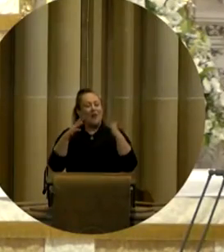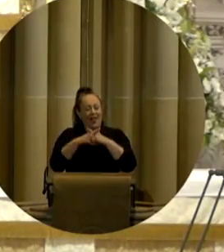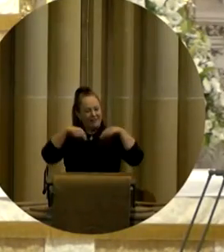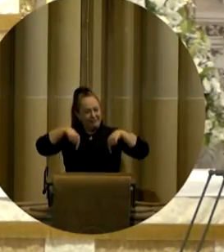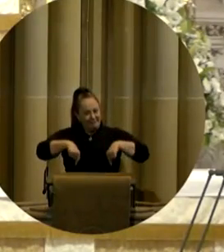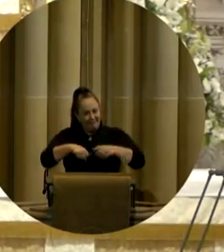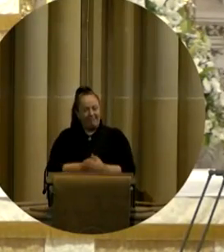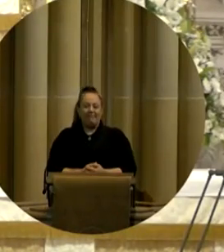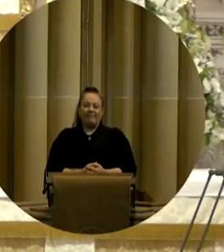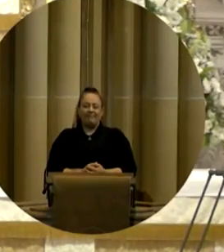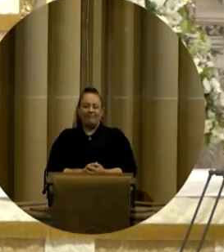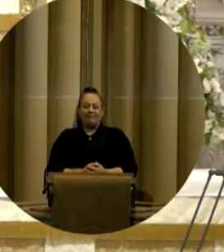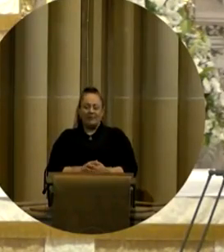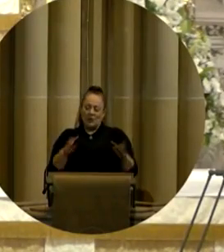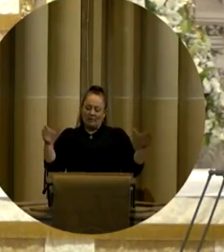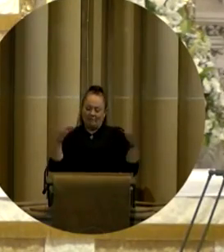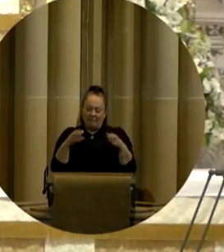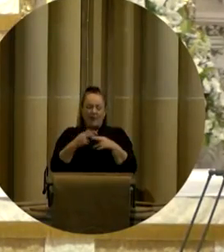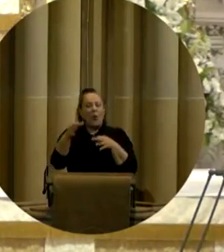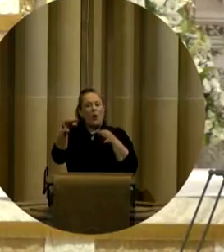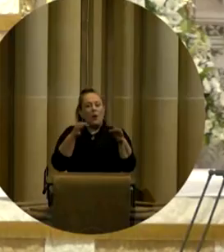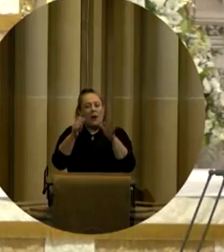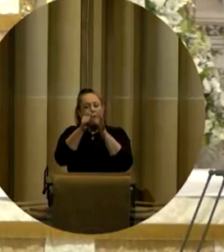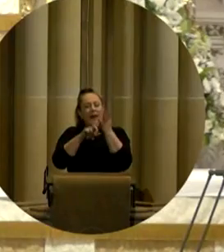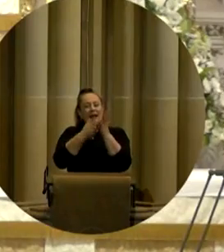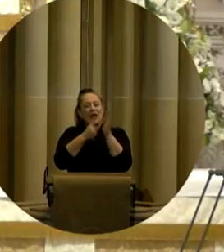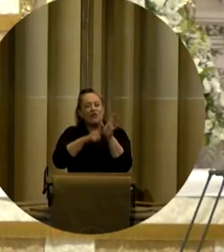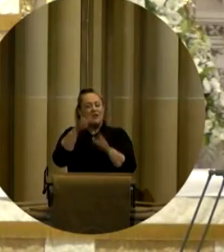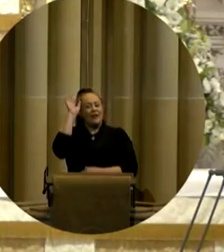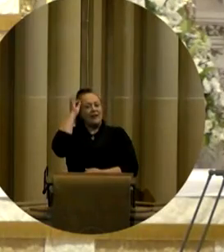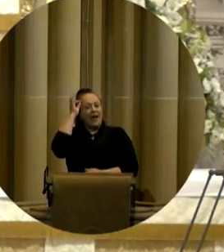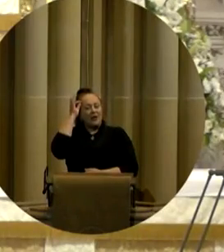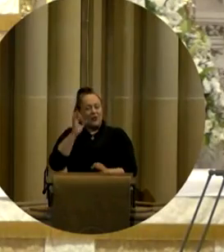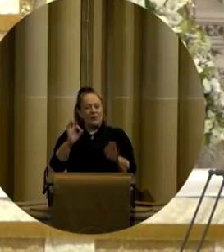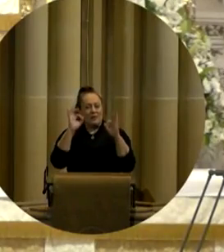halfway through our Plenary Council, the fifth for this nation.